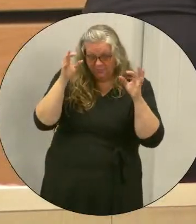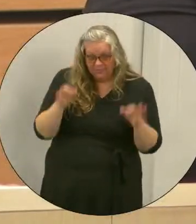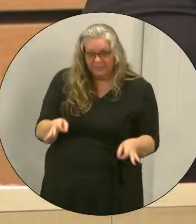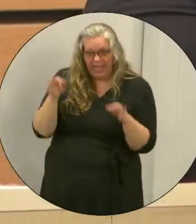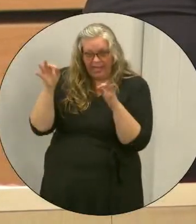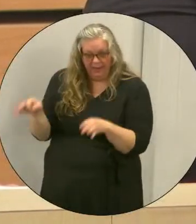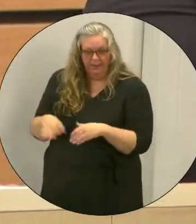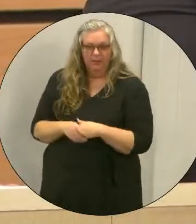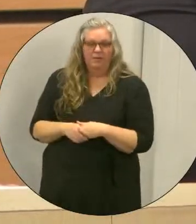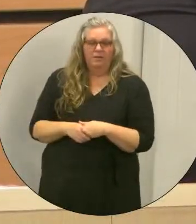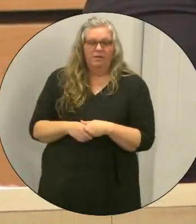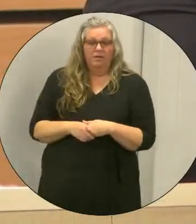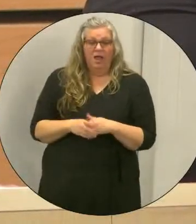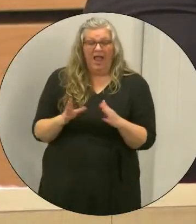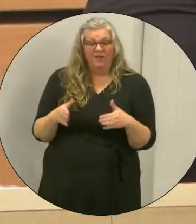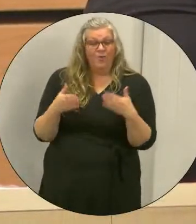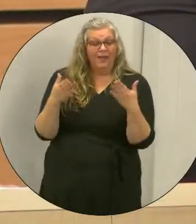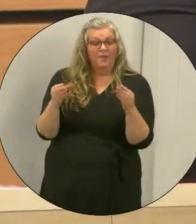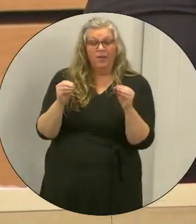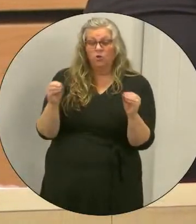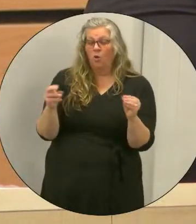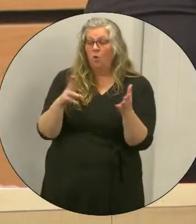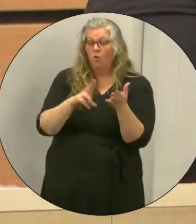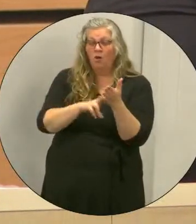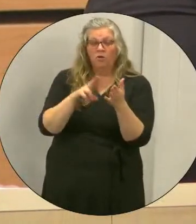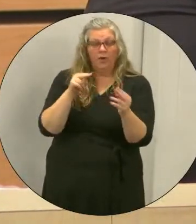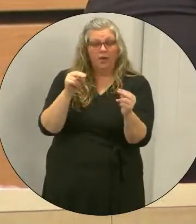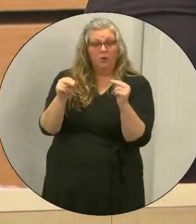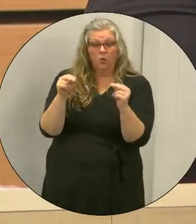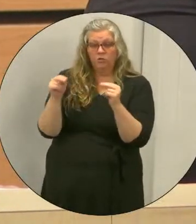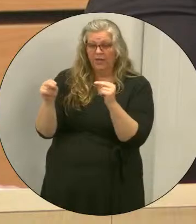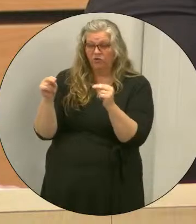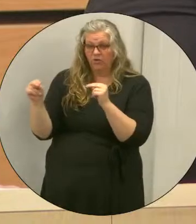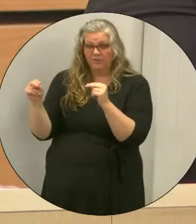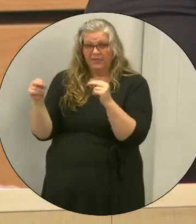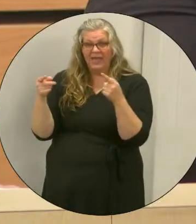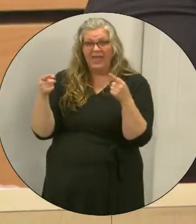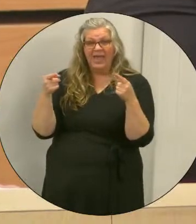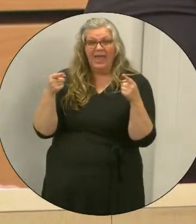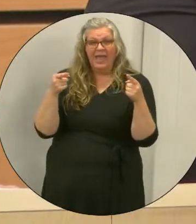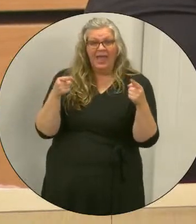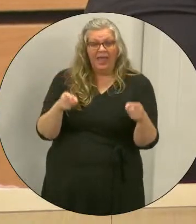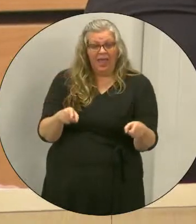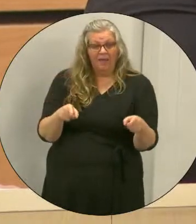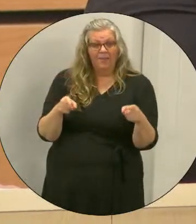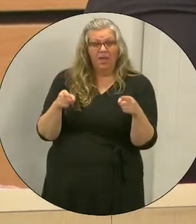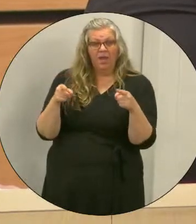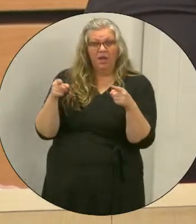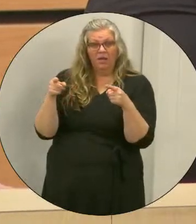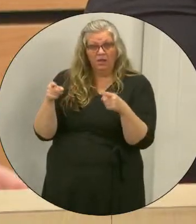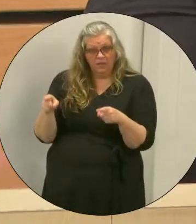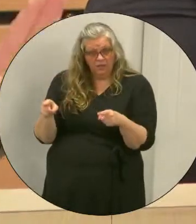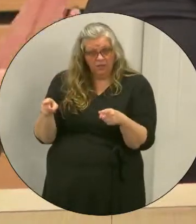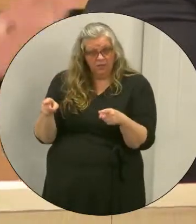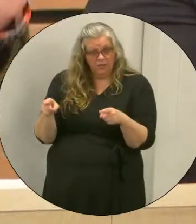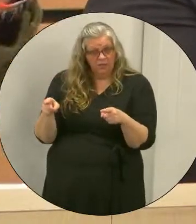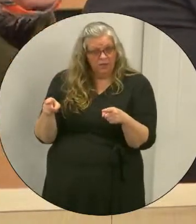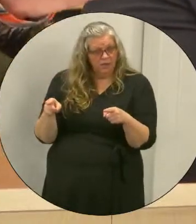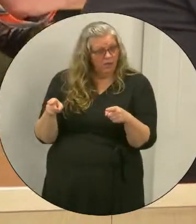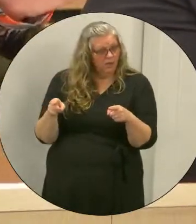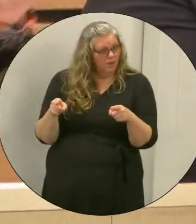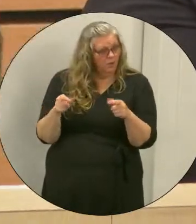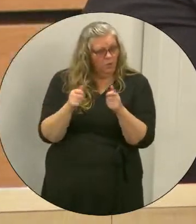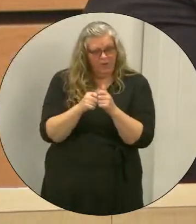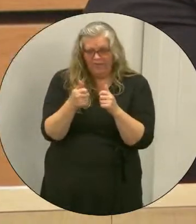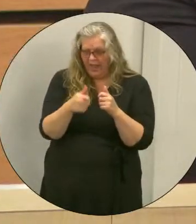also recommend that no contract negotiations happen with any employee occur,